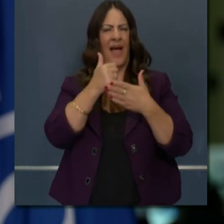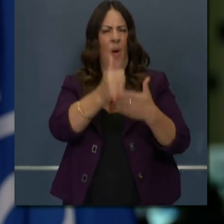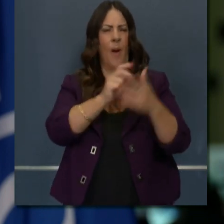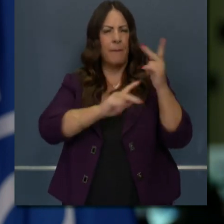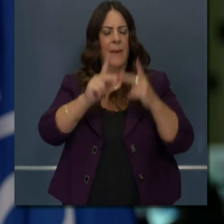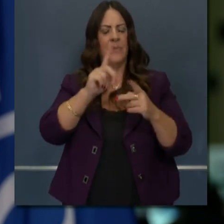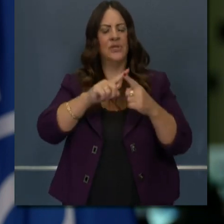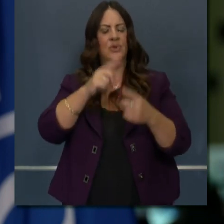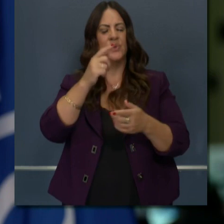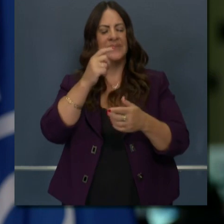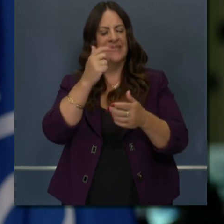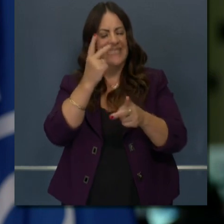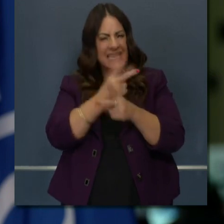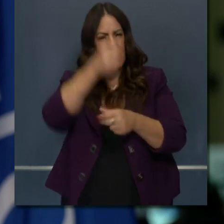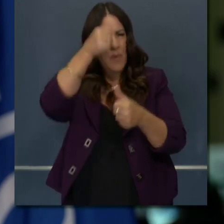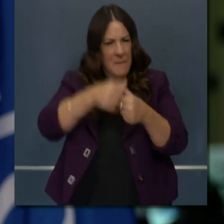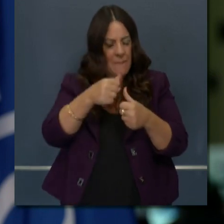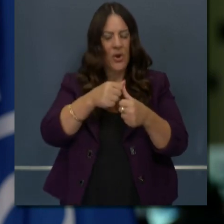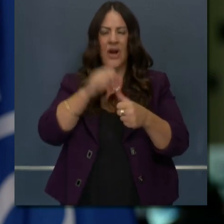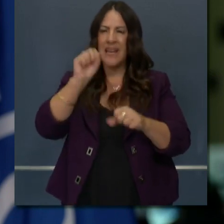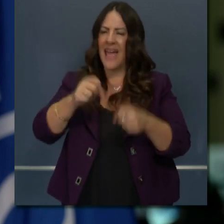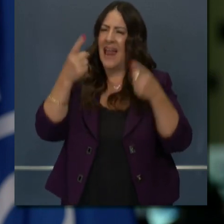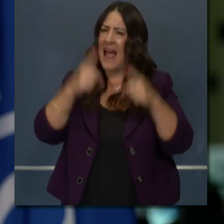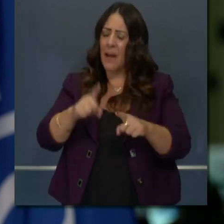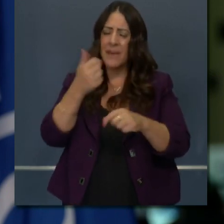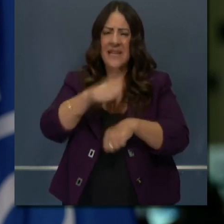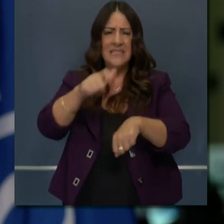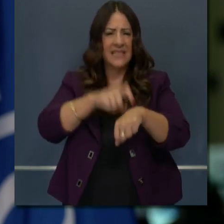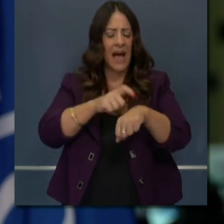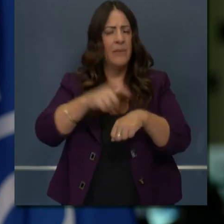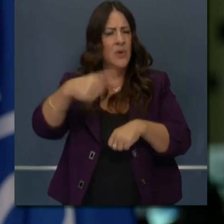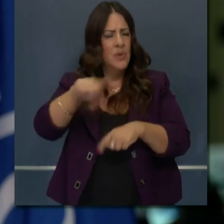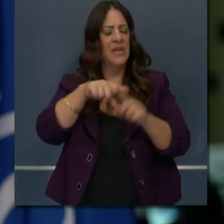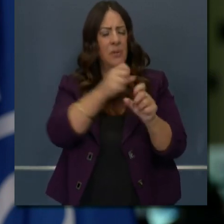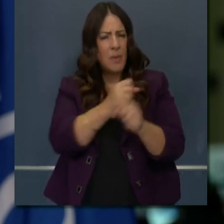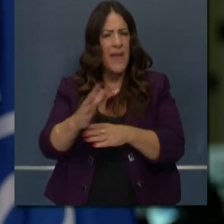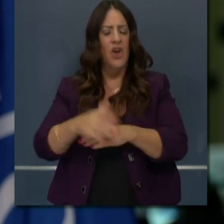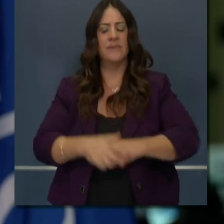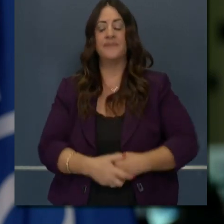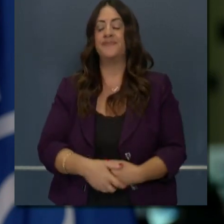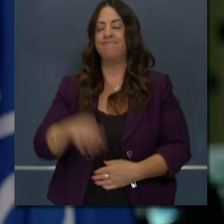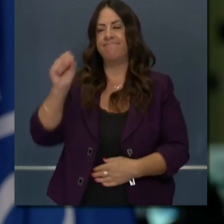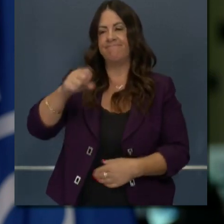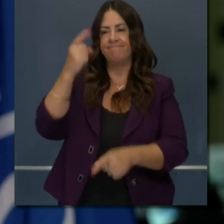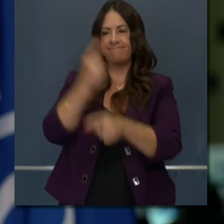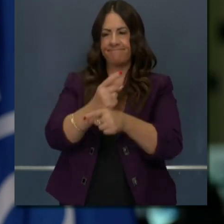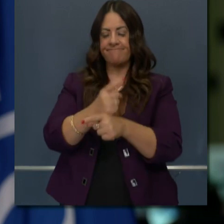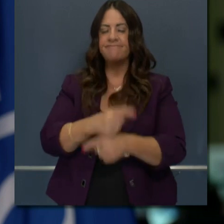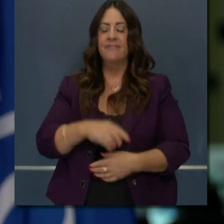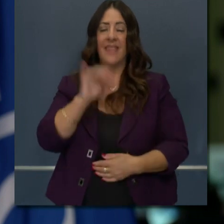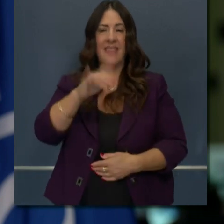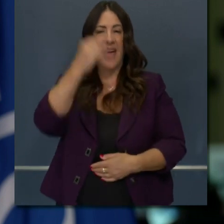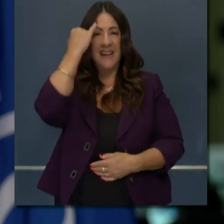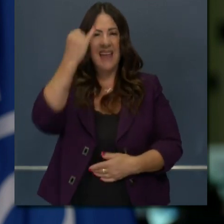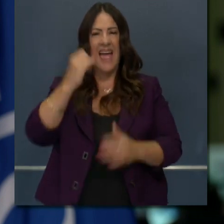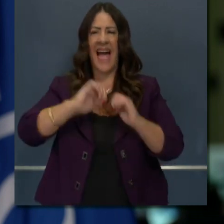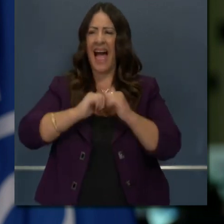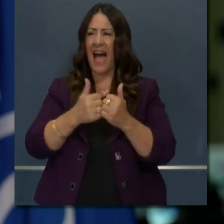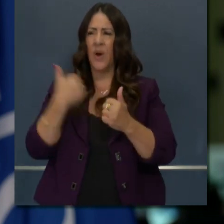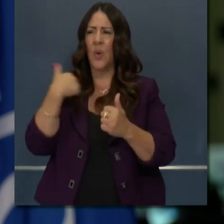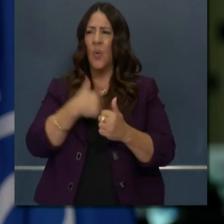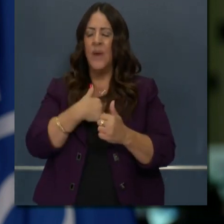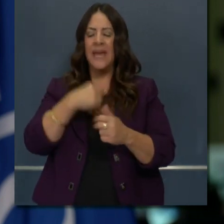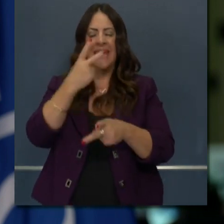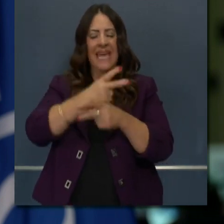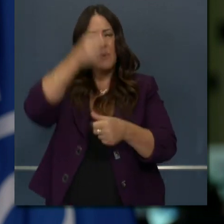Yeah, thank you for that. That's really what Shakeout drill was born from, was that idea that how do we kind of keep this on top of